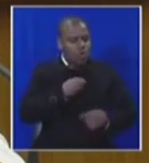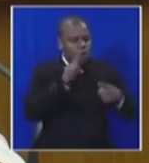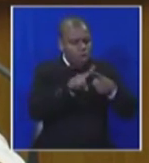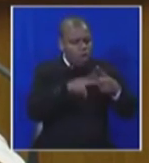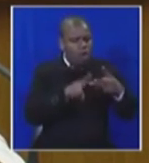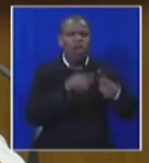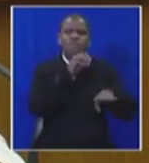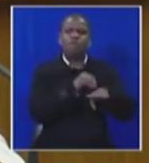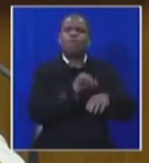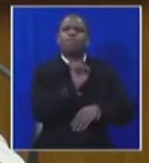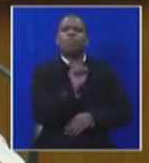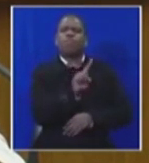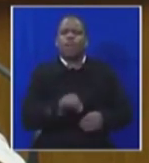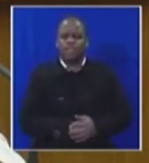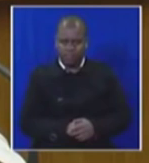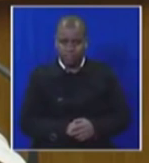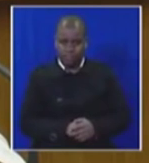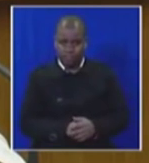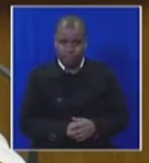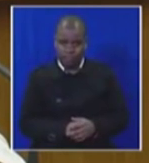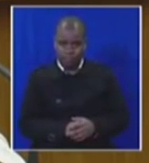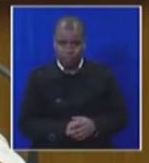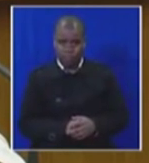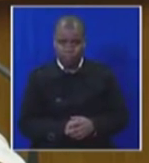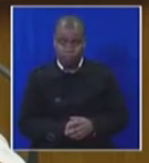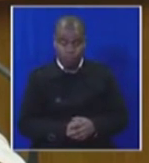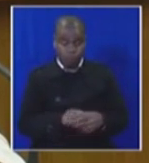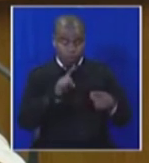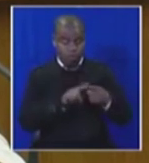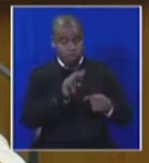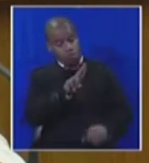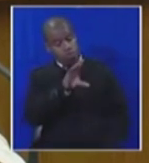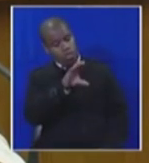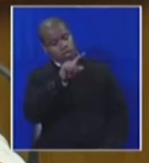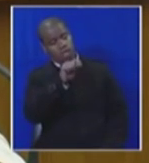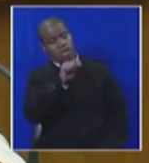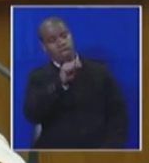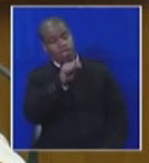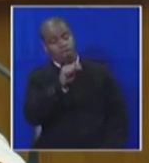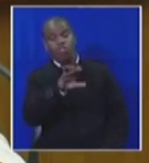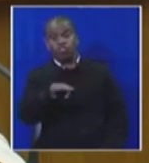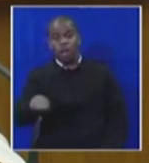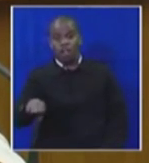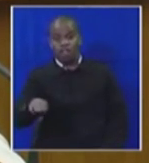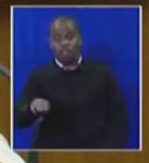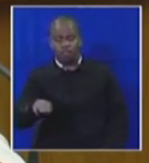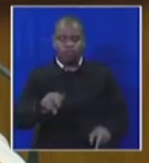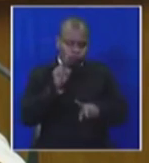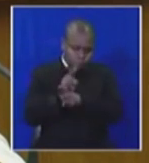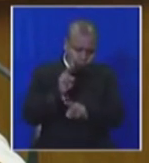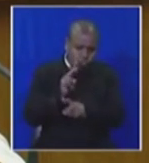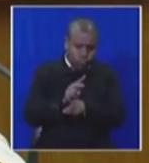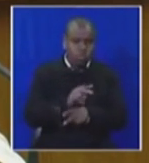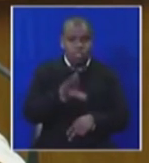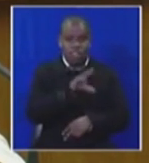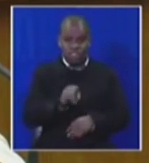conditions that our young people are living under? According to the UCT's 2015 Child Gauge, the spectre of poverty haunts South